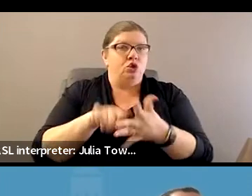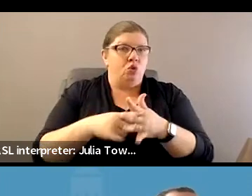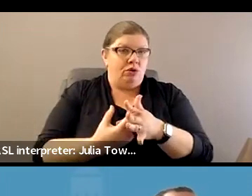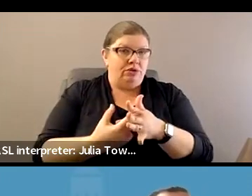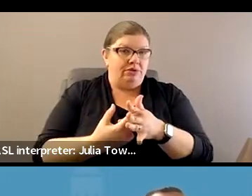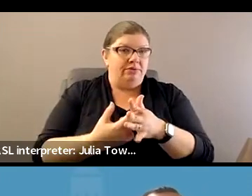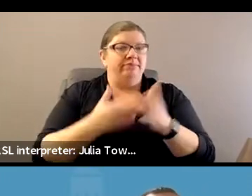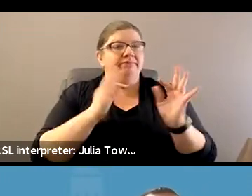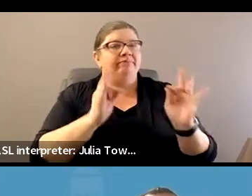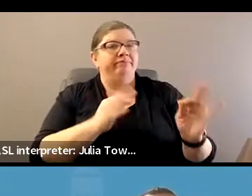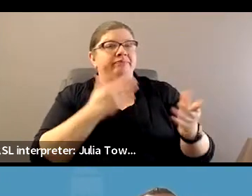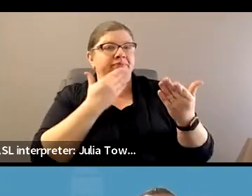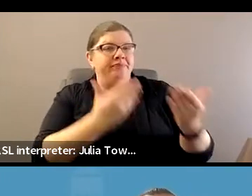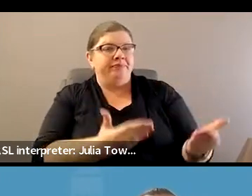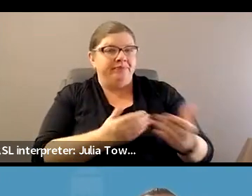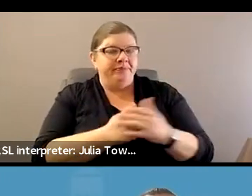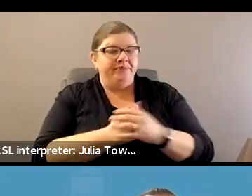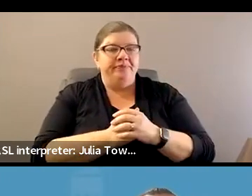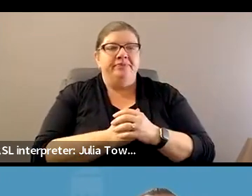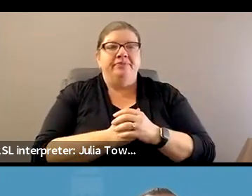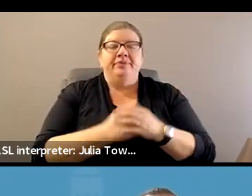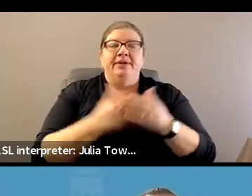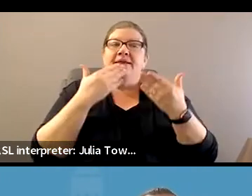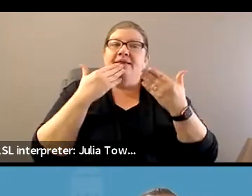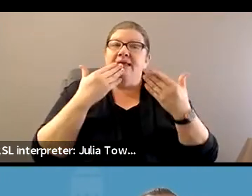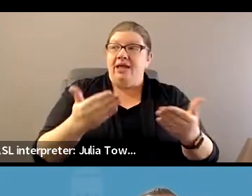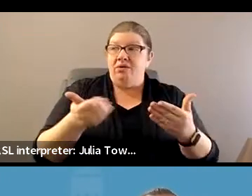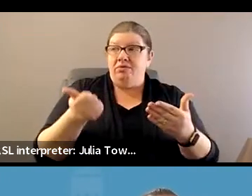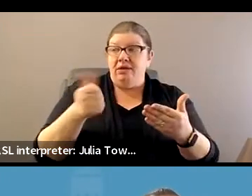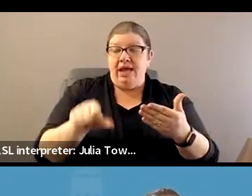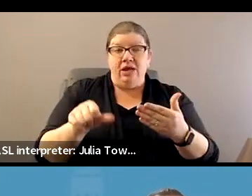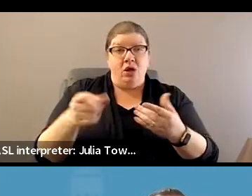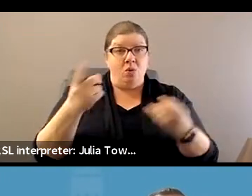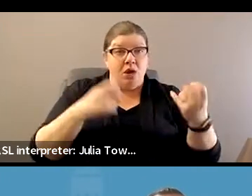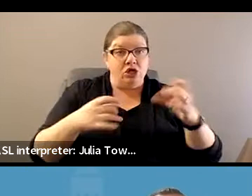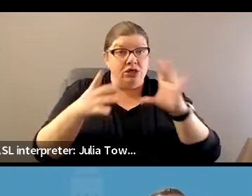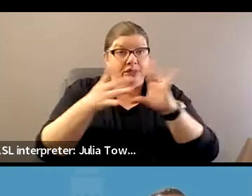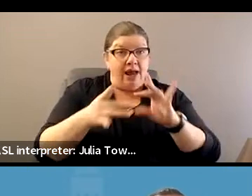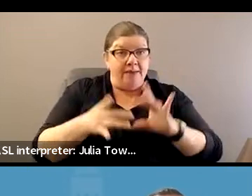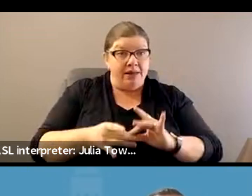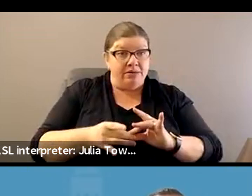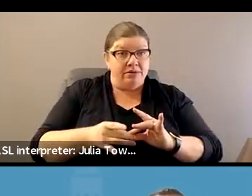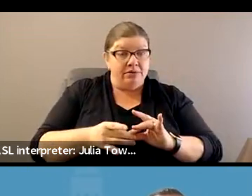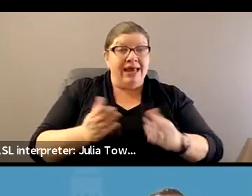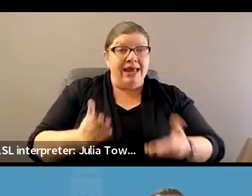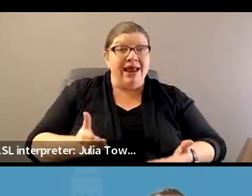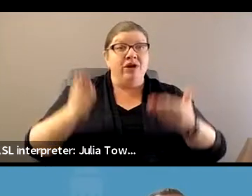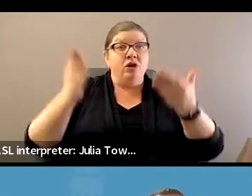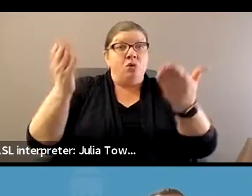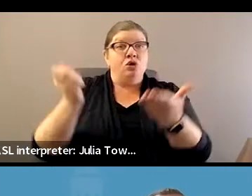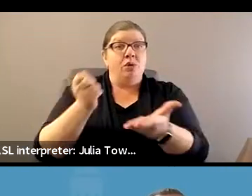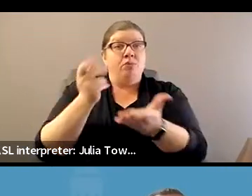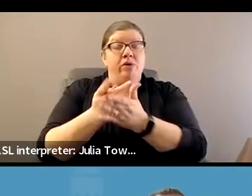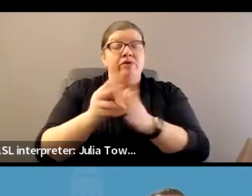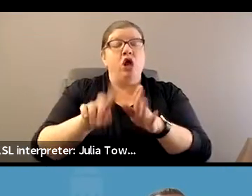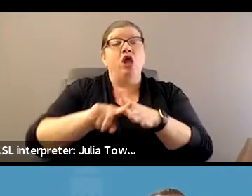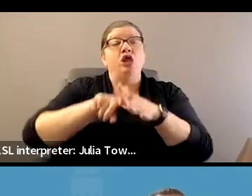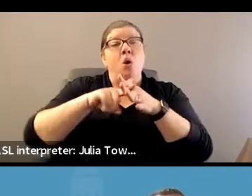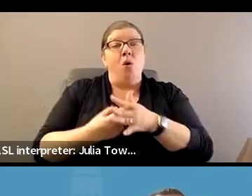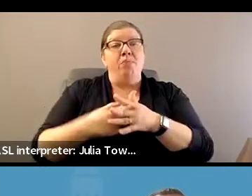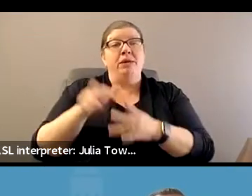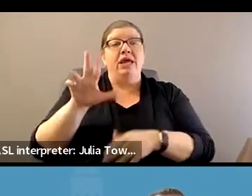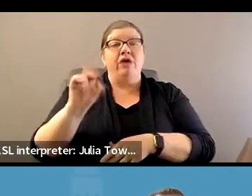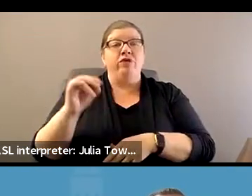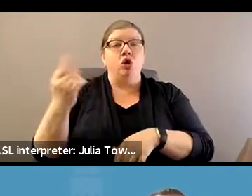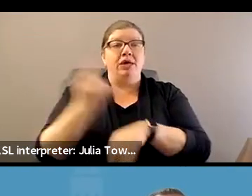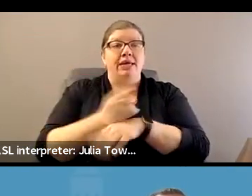Okay, perfect. Thank you. So thank you. Not hearing any additional questions or comments, may I have a motion to approve the opening of the 30-day